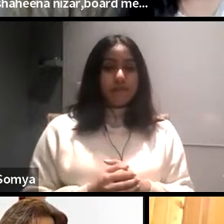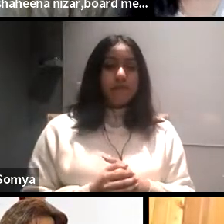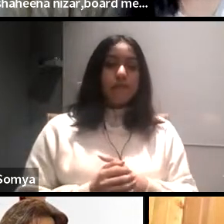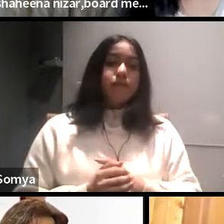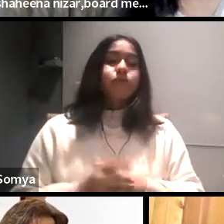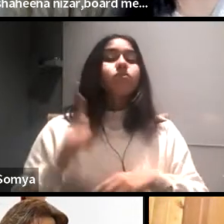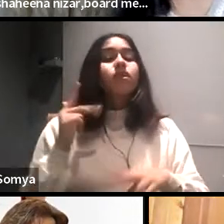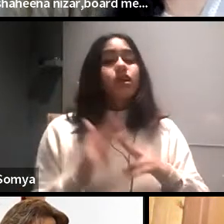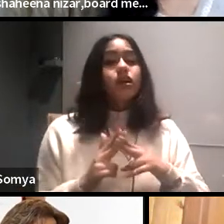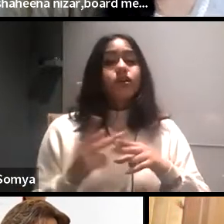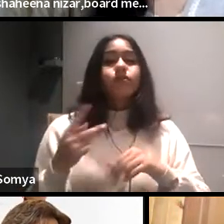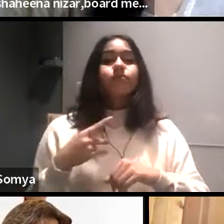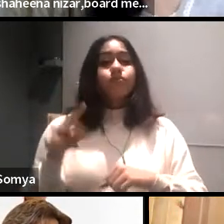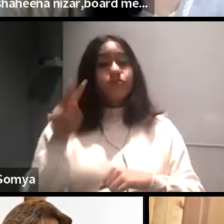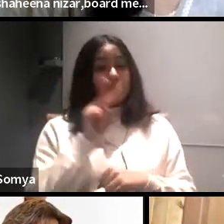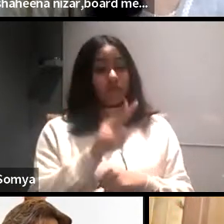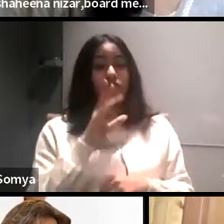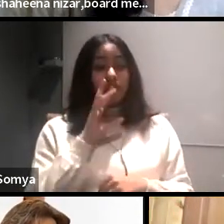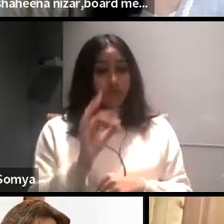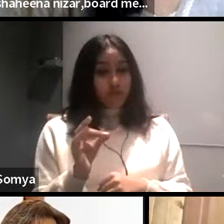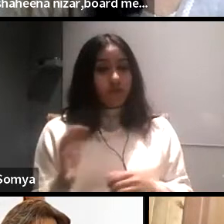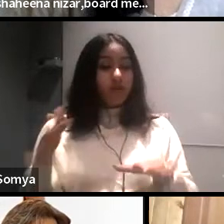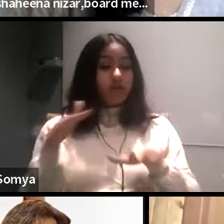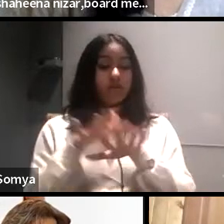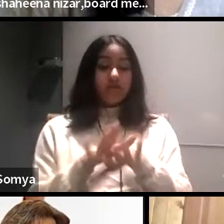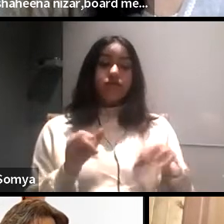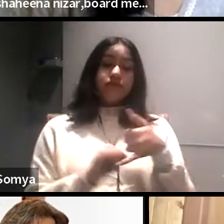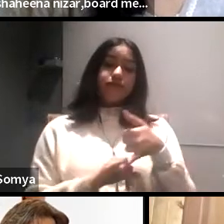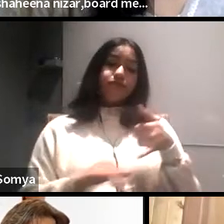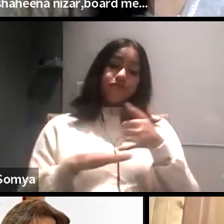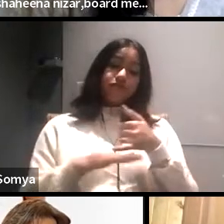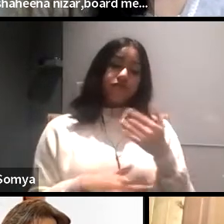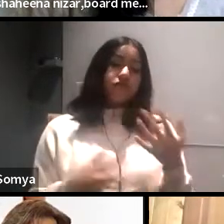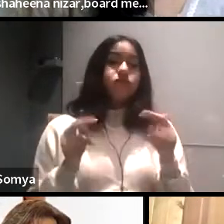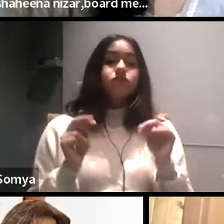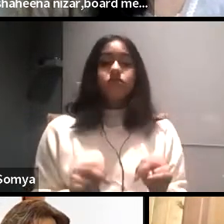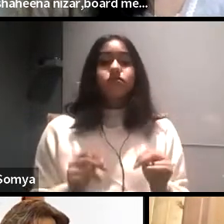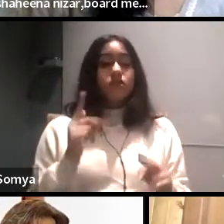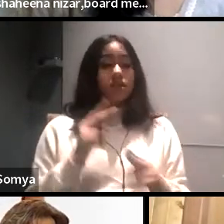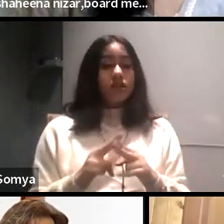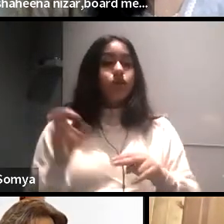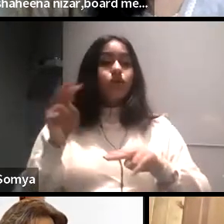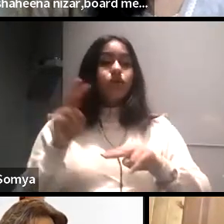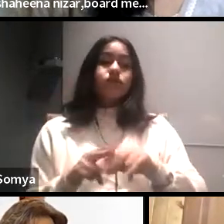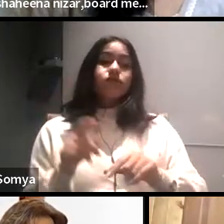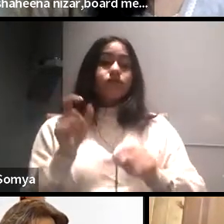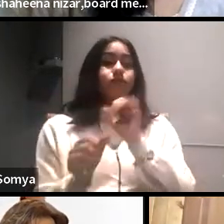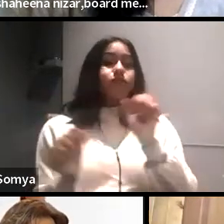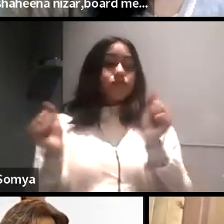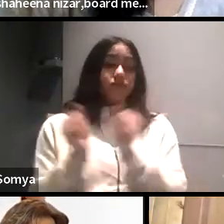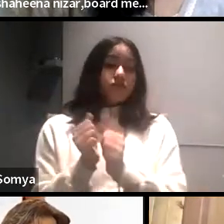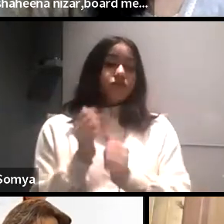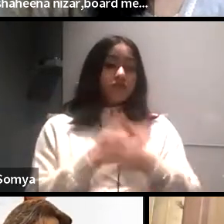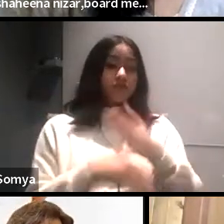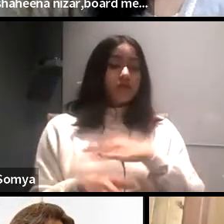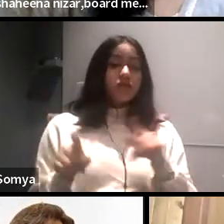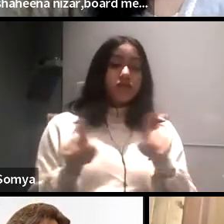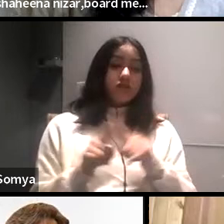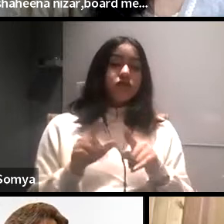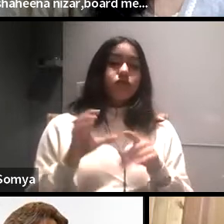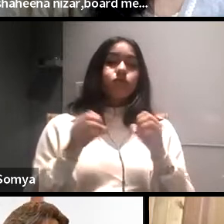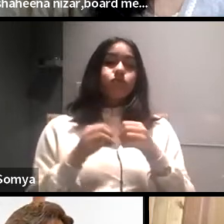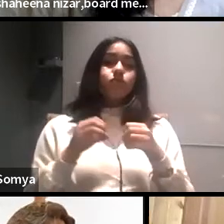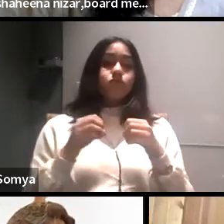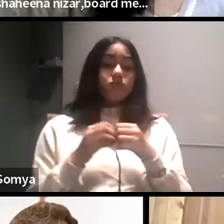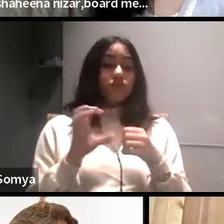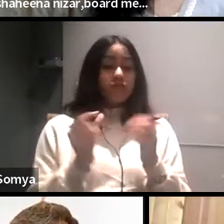If you're looking at truly an inclusive society, often people with disabilities are at the bottom of that list. If you